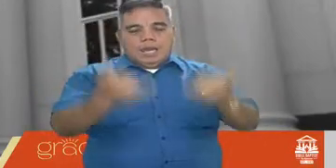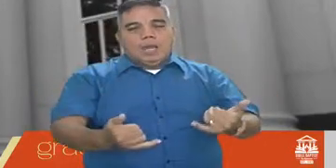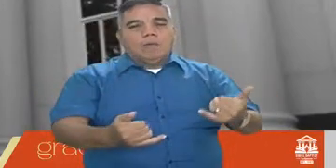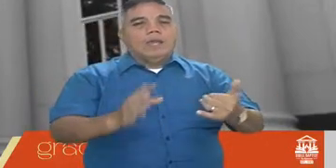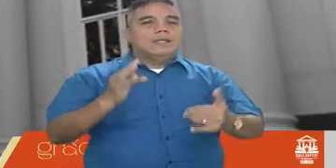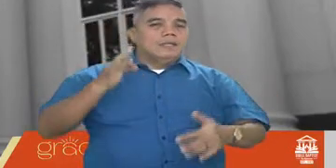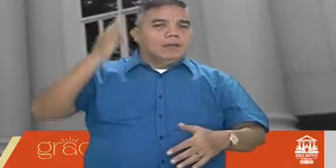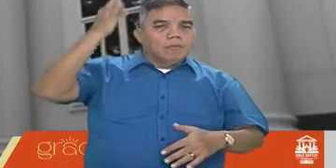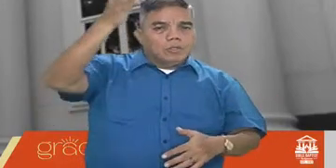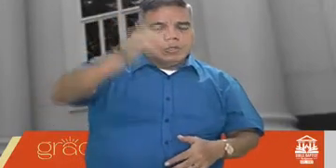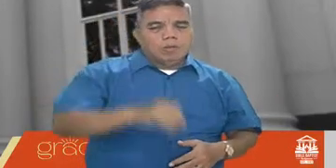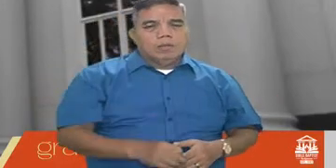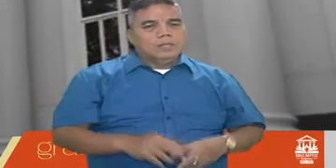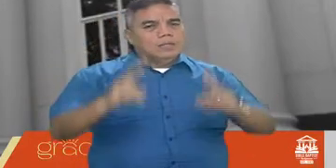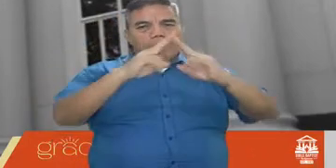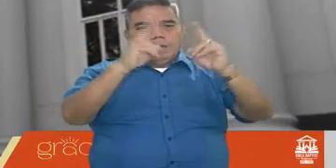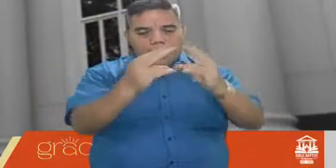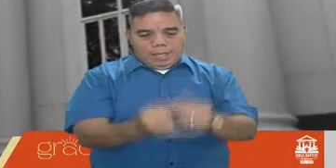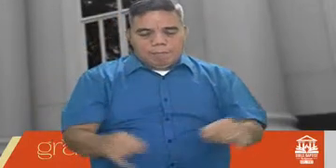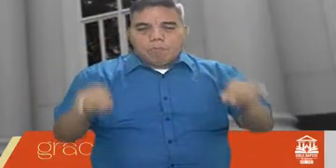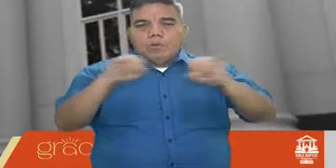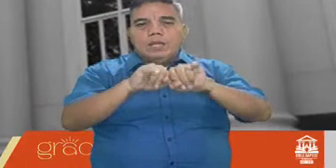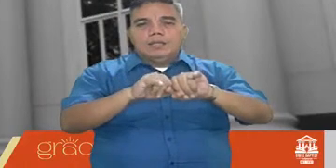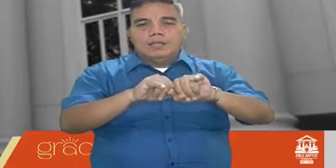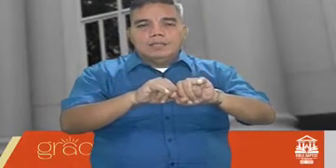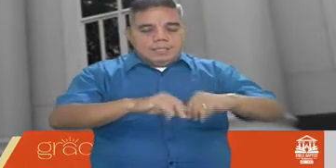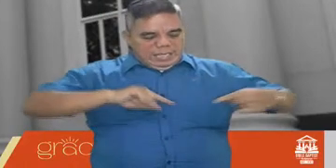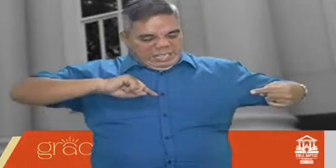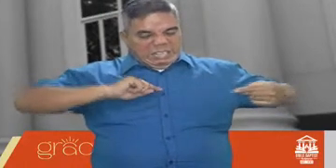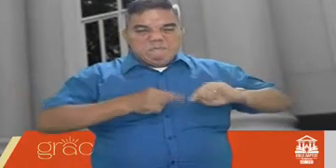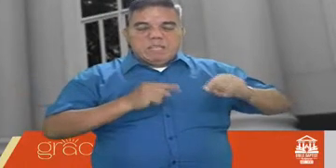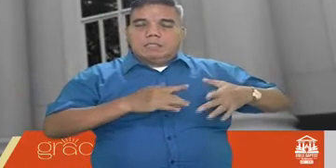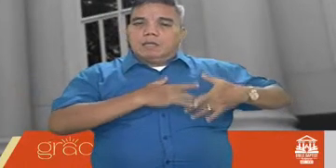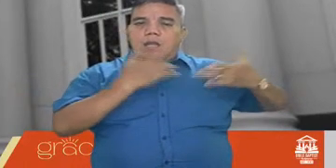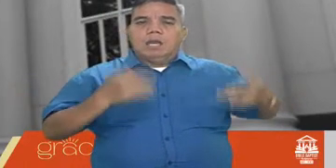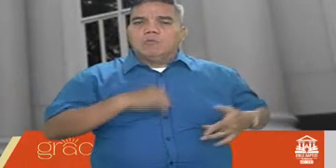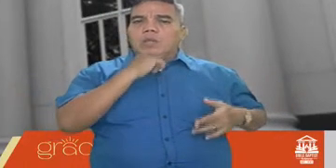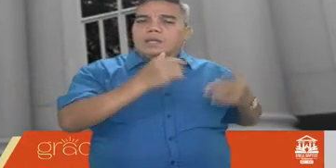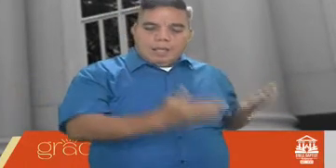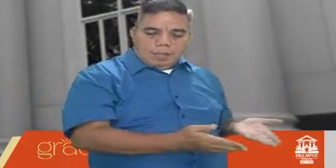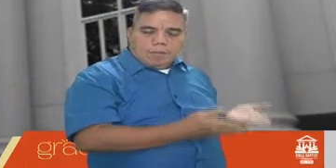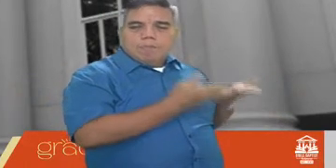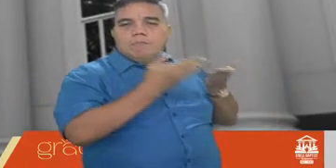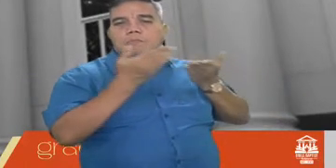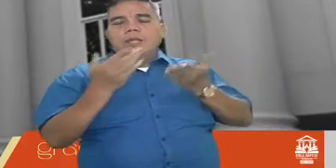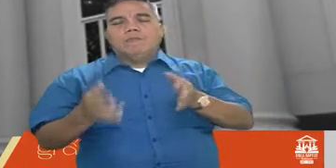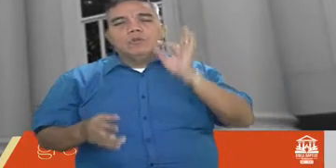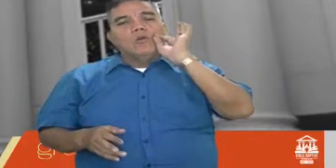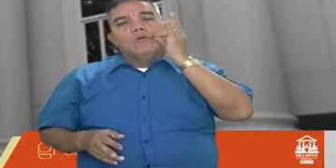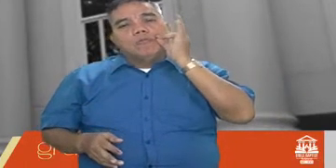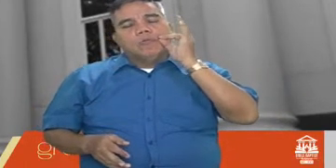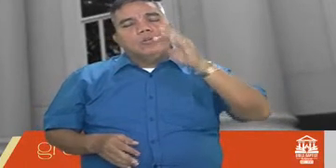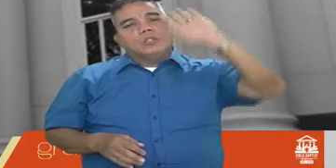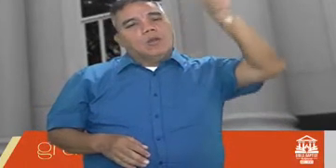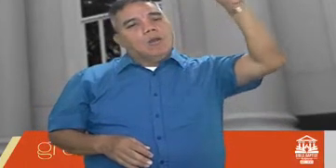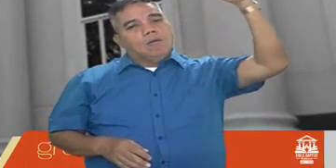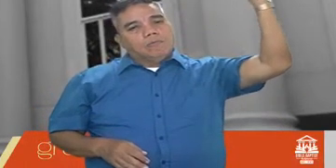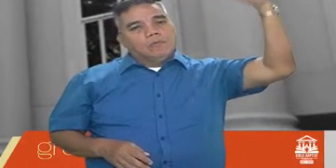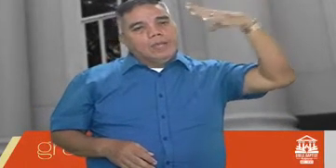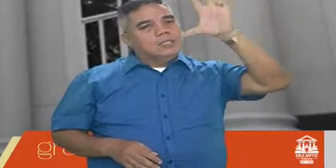and then. Importante kaya na siya. A bitter heart will not bring forth fruits of grace.